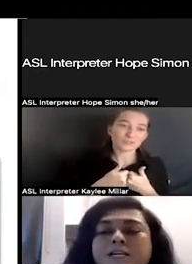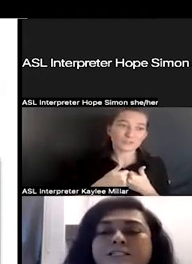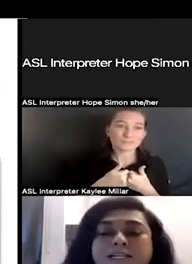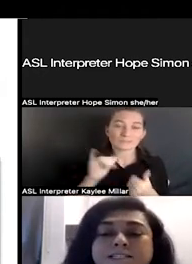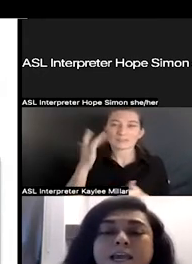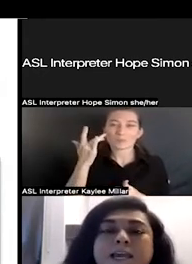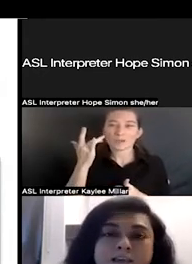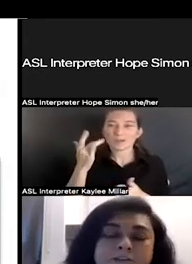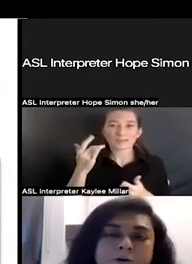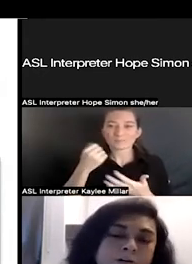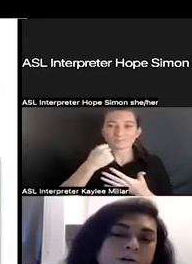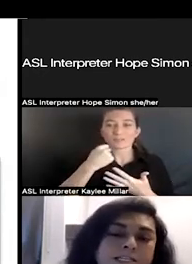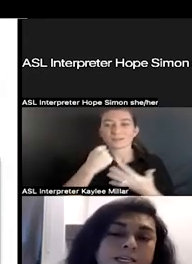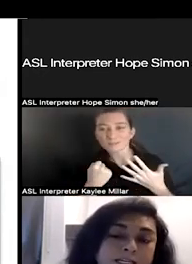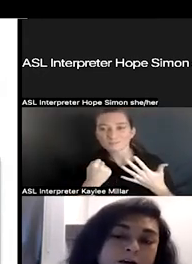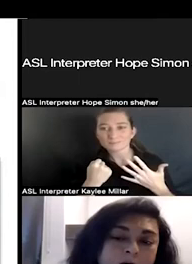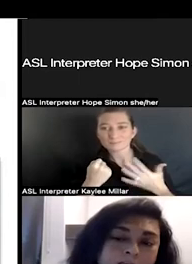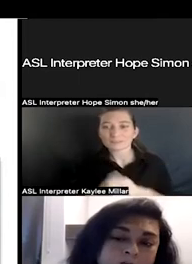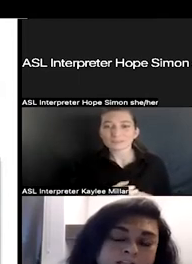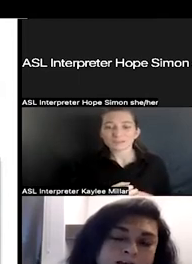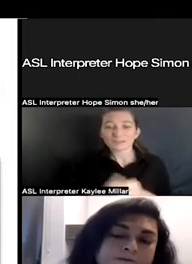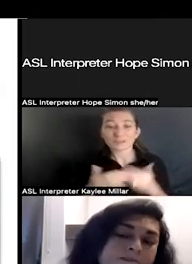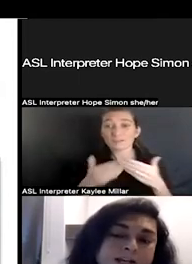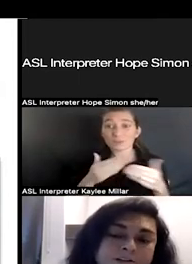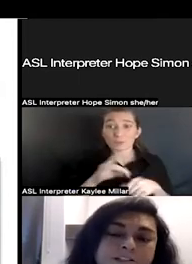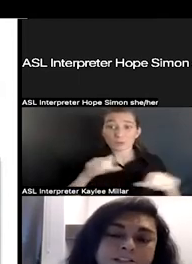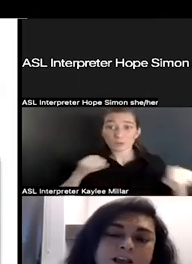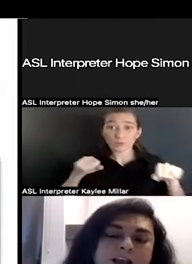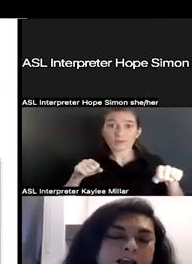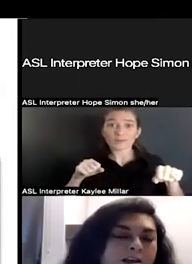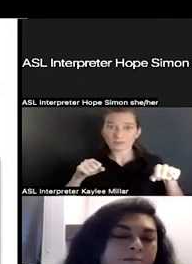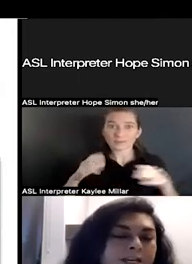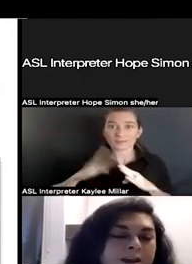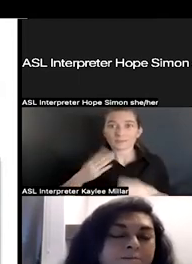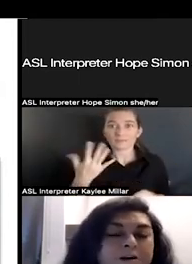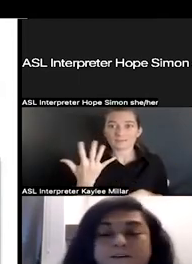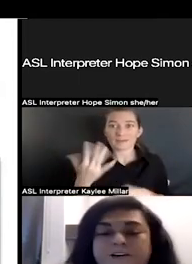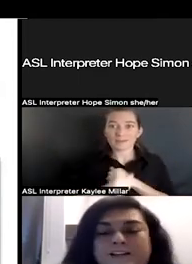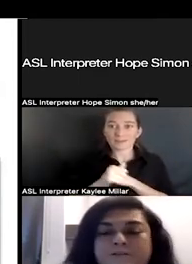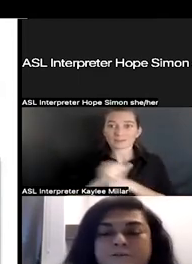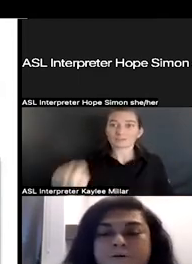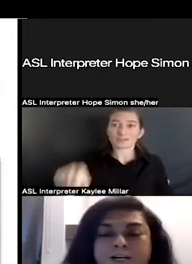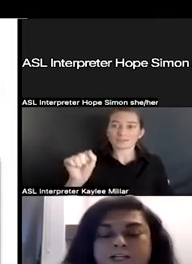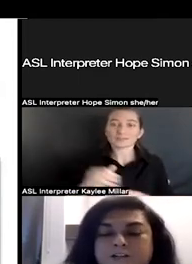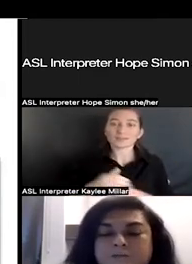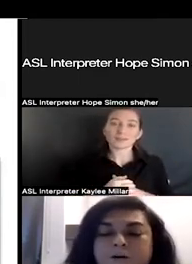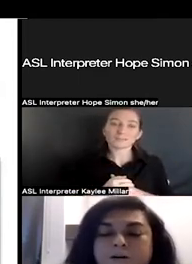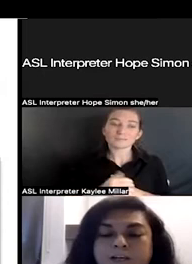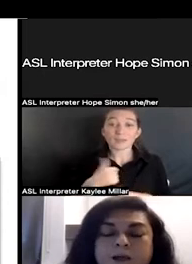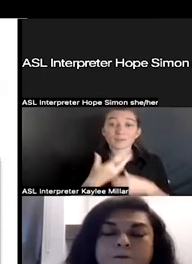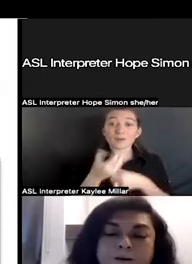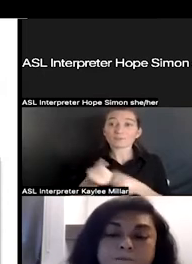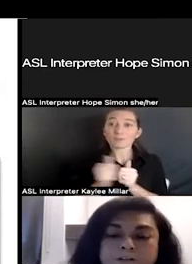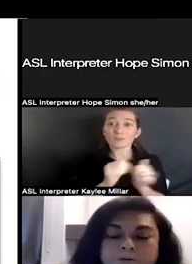at many sites, even though earthquakes is always one of the top five hazards. But I'm confident that through coordination and support,